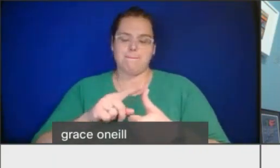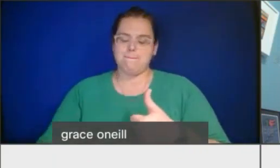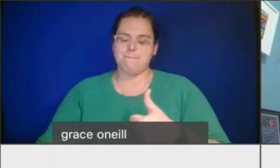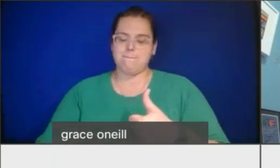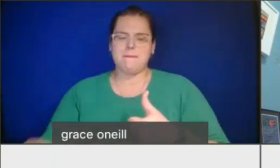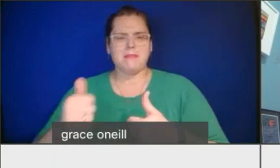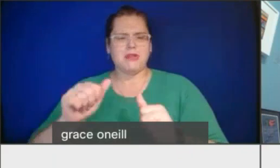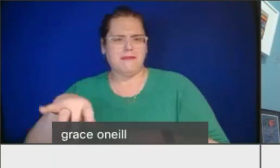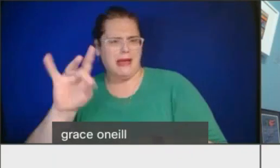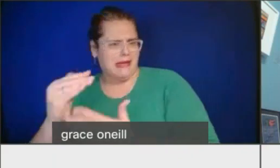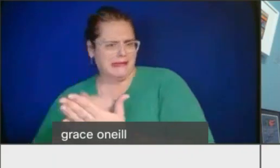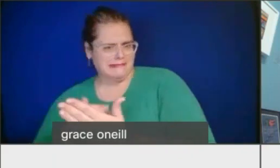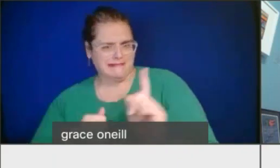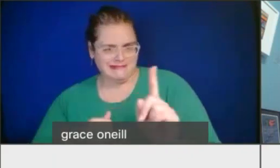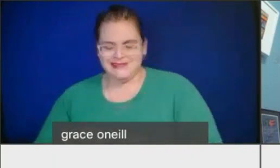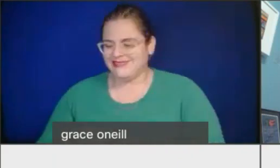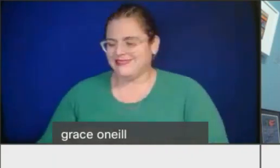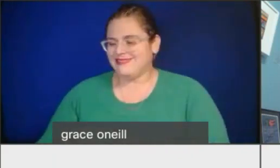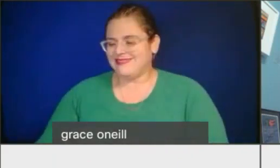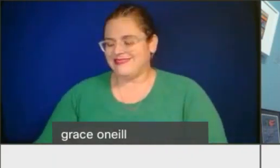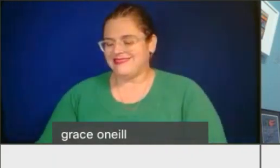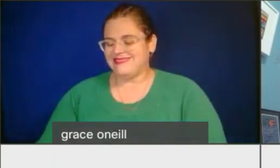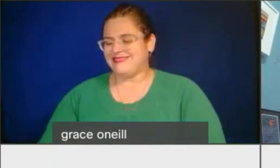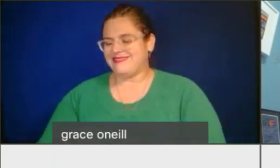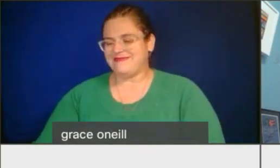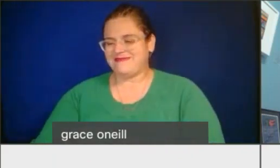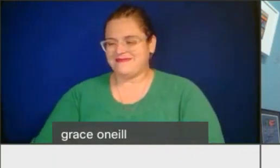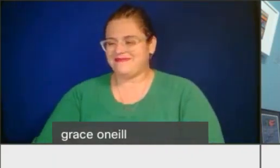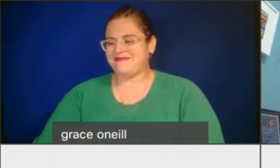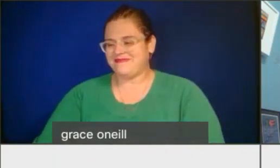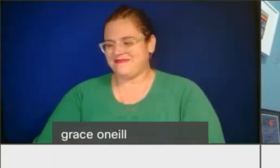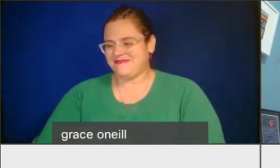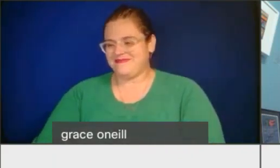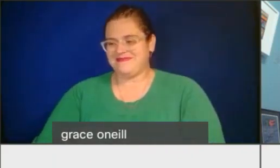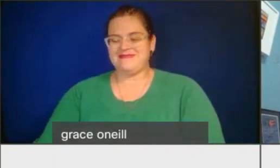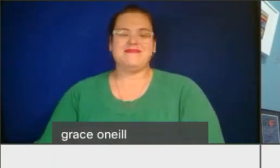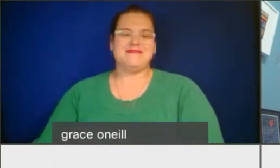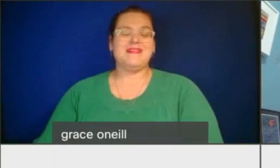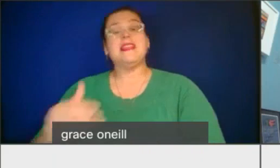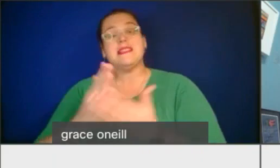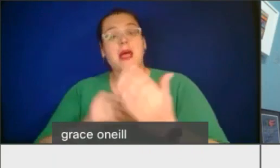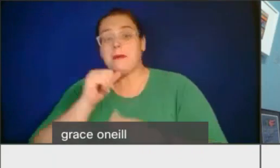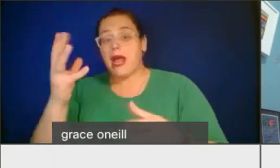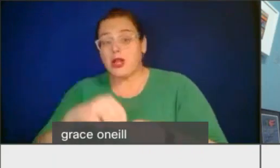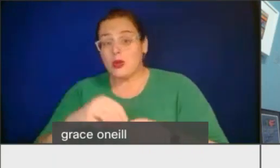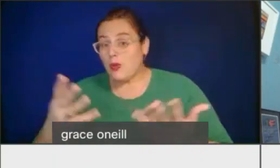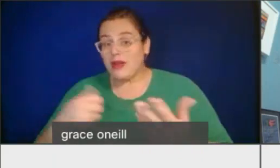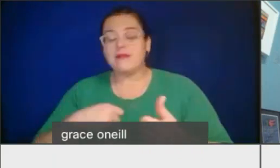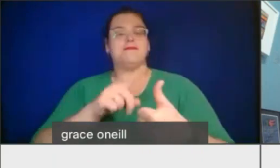trying to see in there, frequently asked questions. I do recall what some of the things that are not included are church,